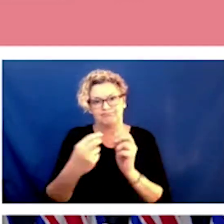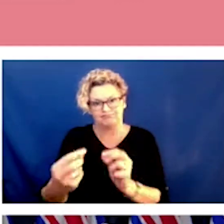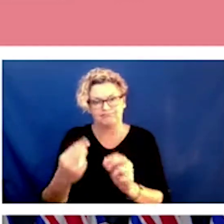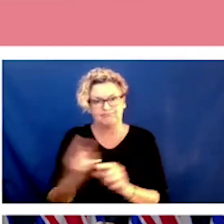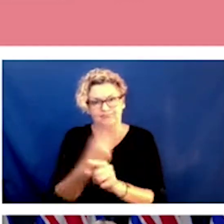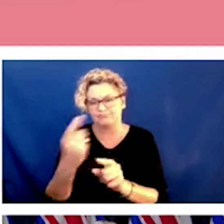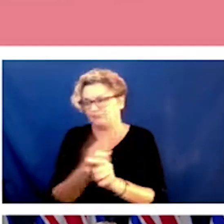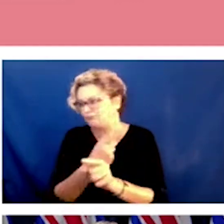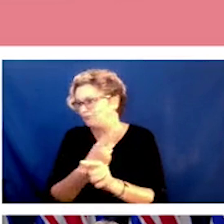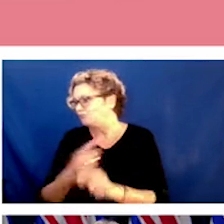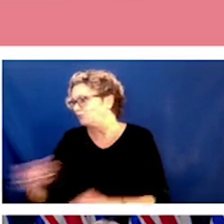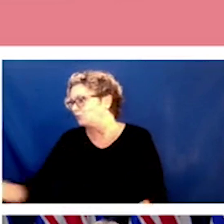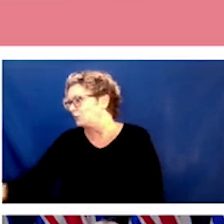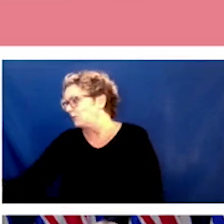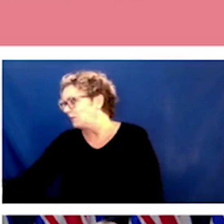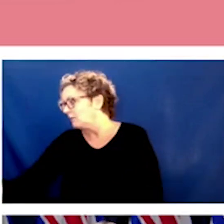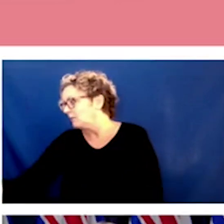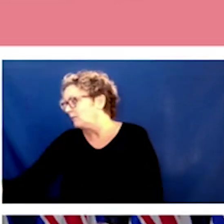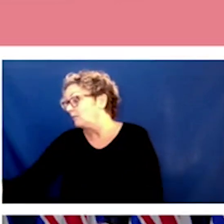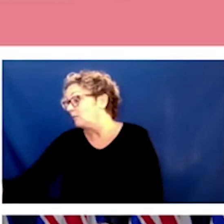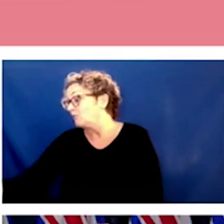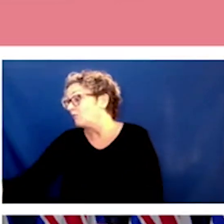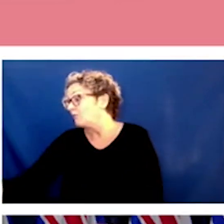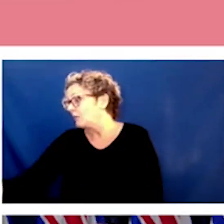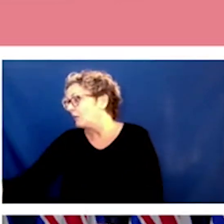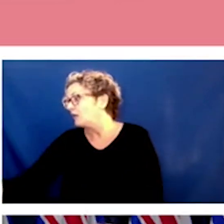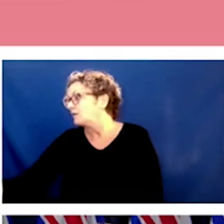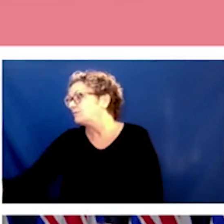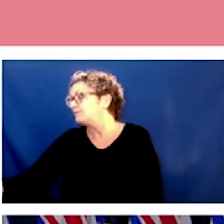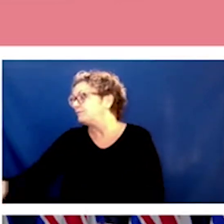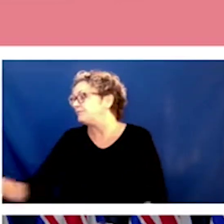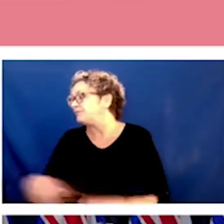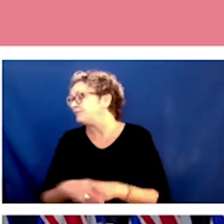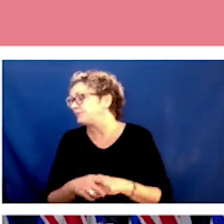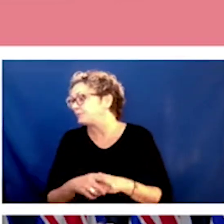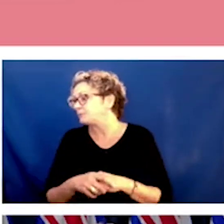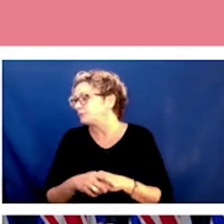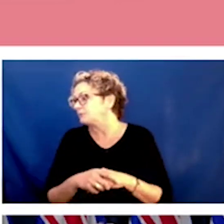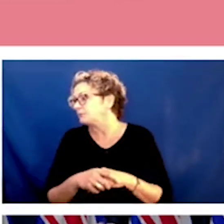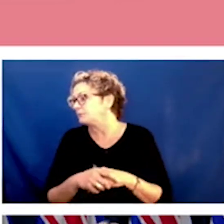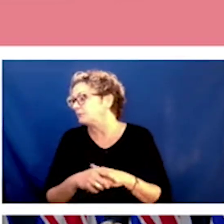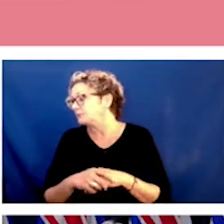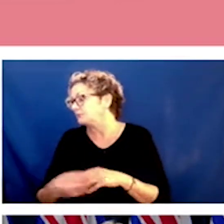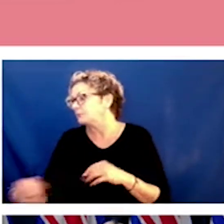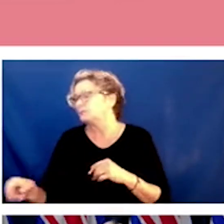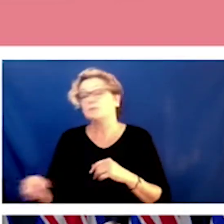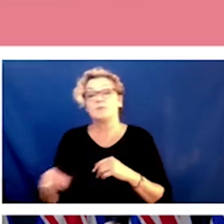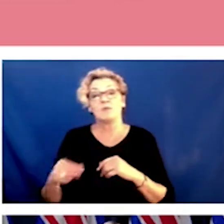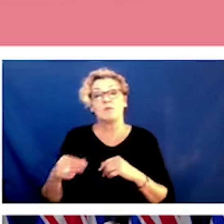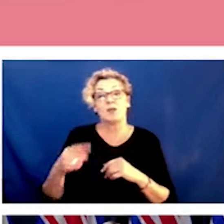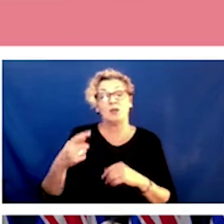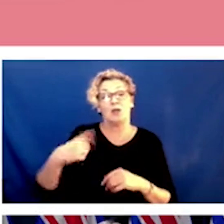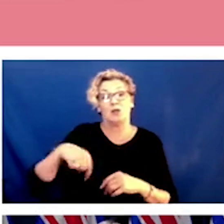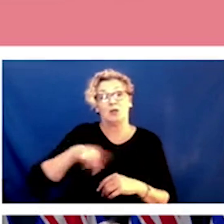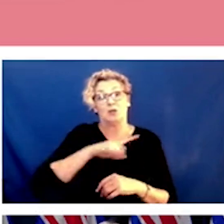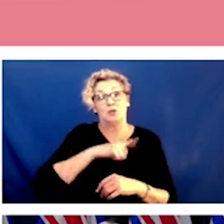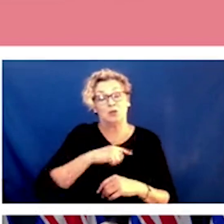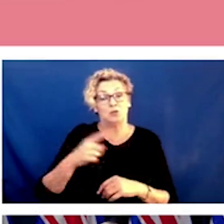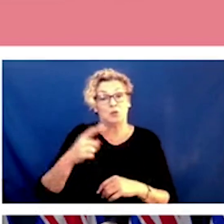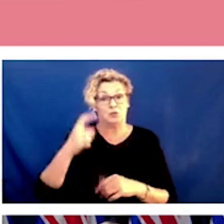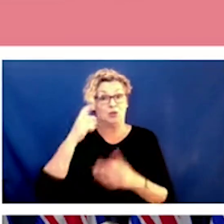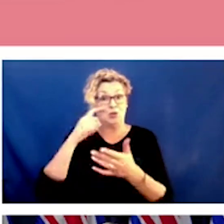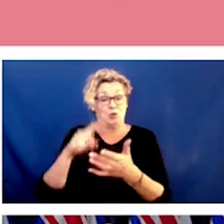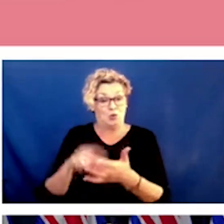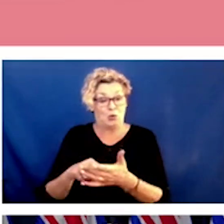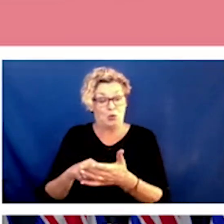people. So it's made a difference. The other thing that has made an important difference is people in British Columbia doing what